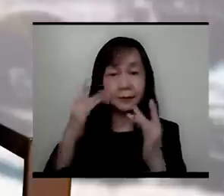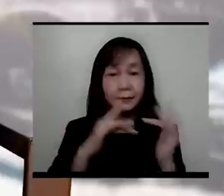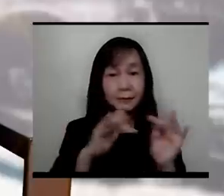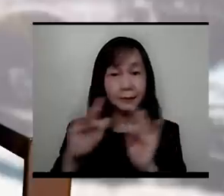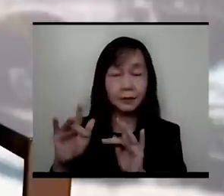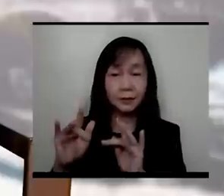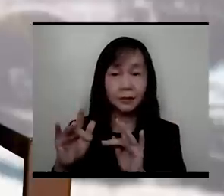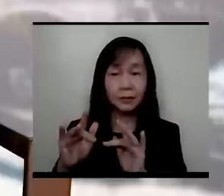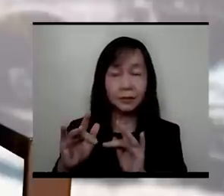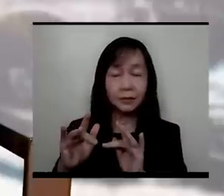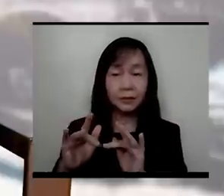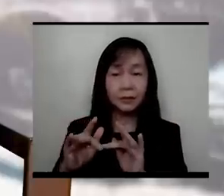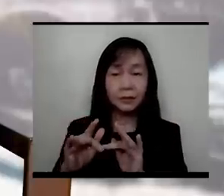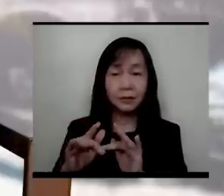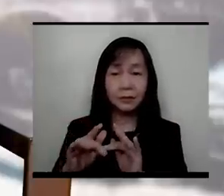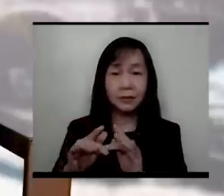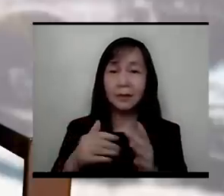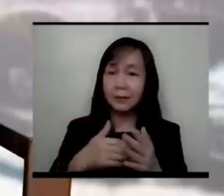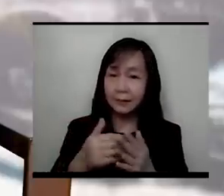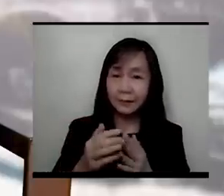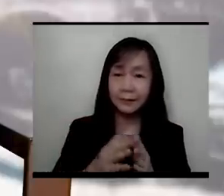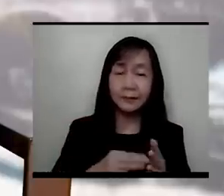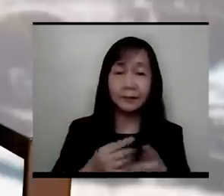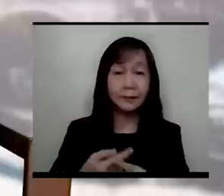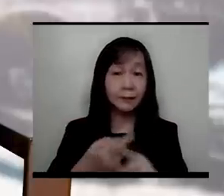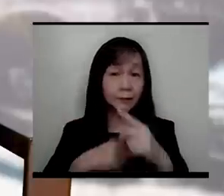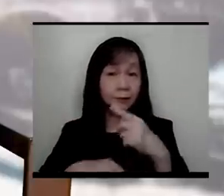mercy God in Aside from